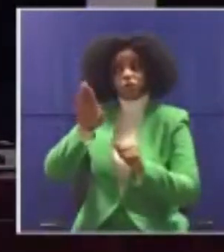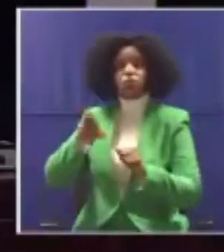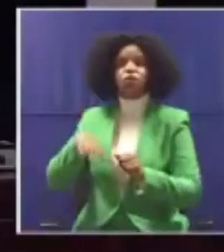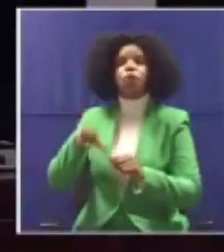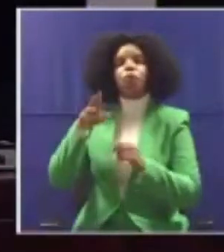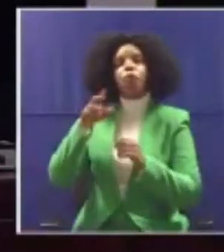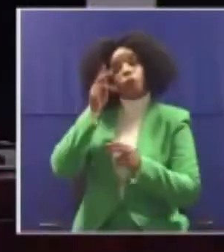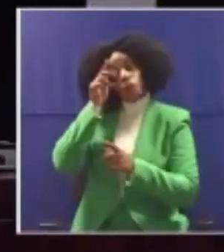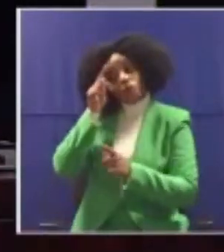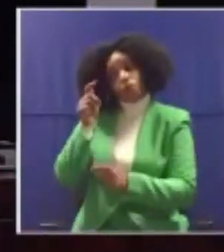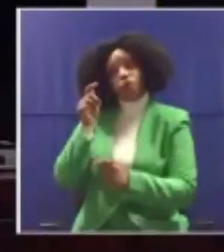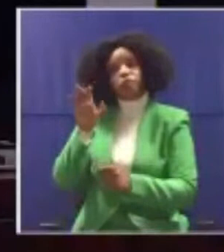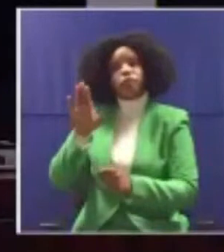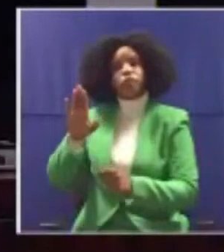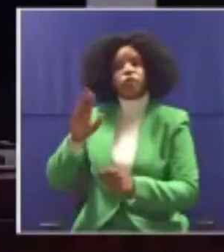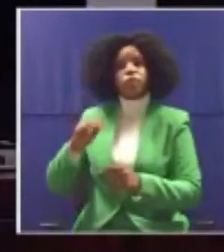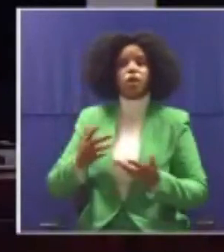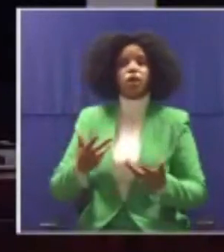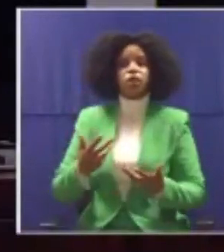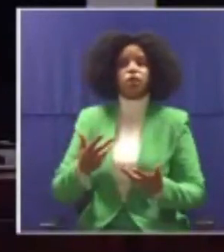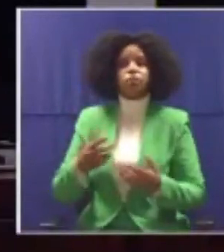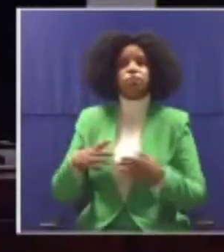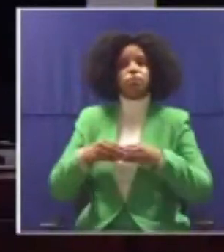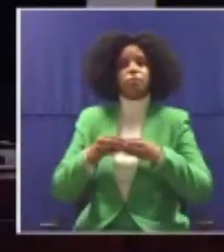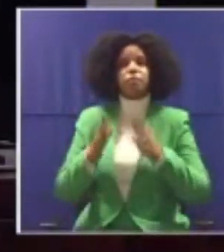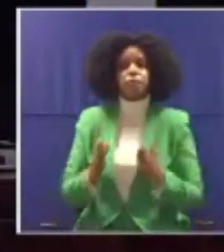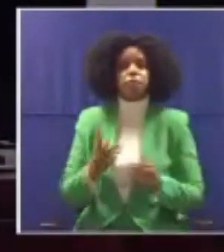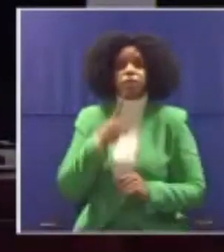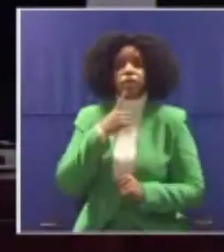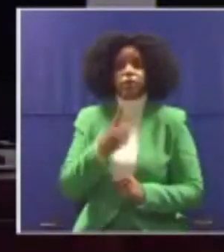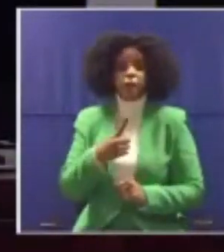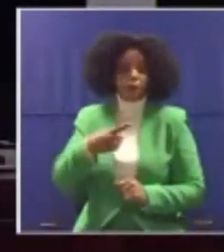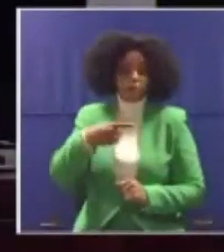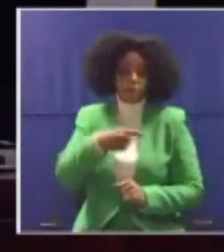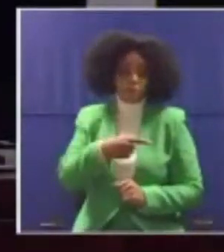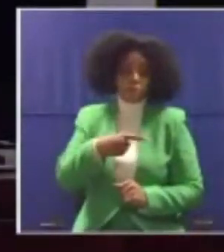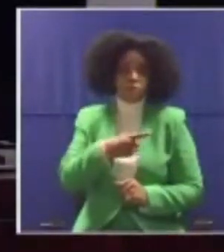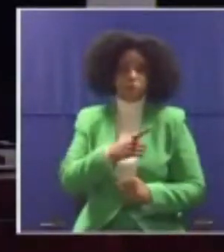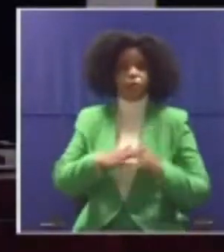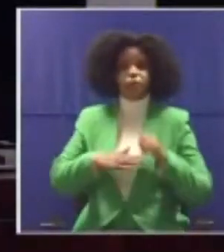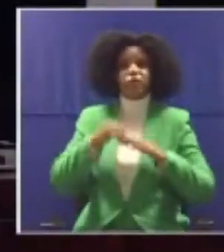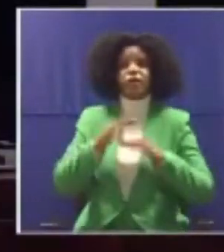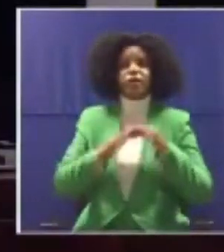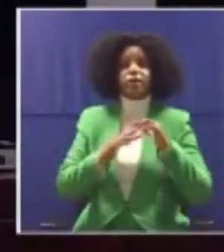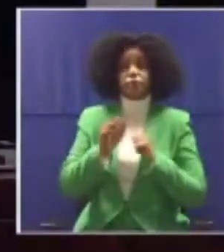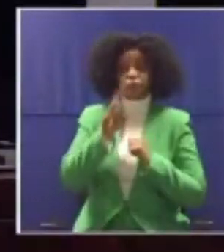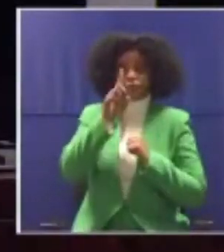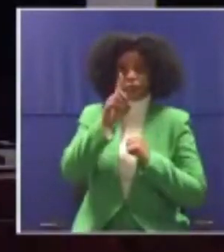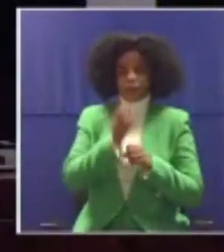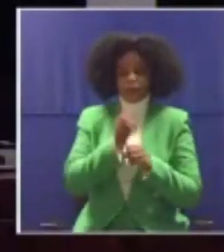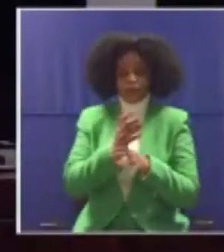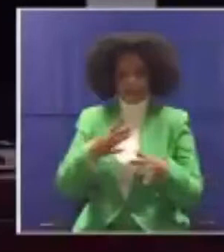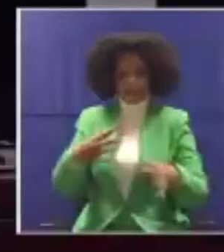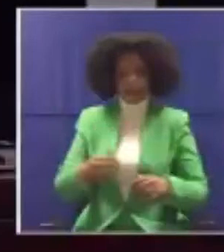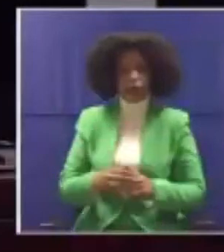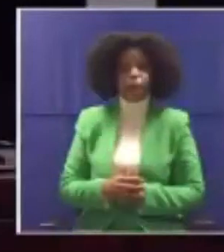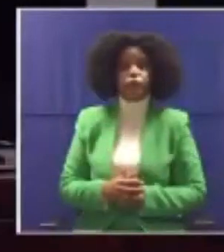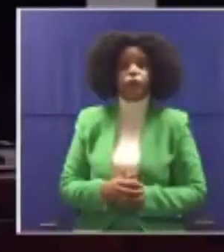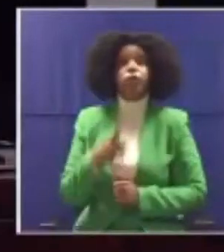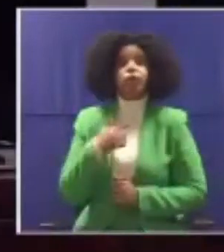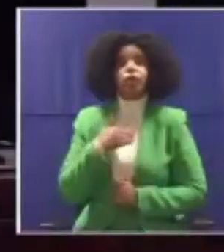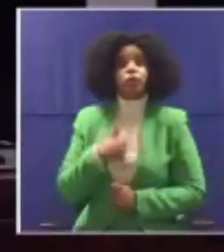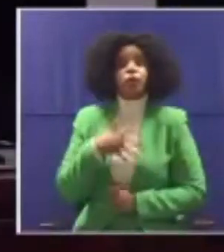Members Bill on coalition governments. To begin with, I would like to reiterate that